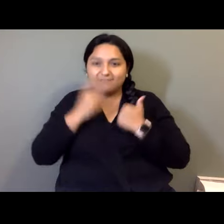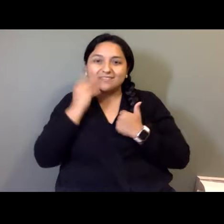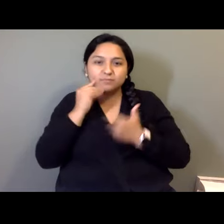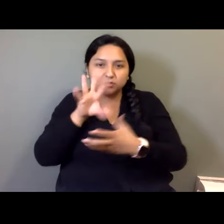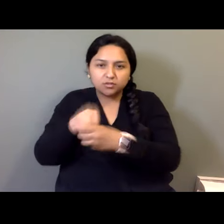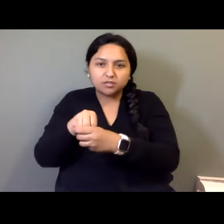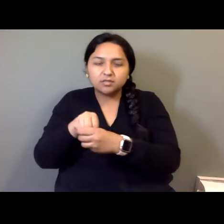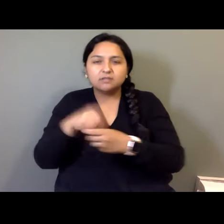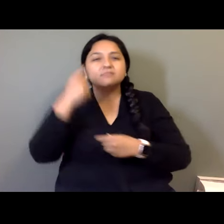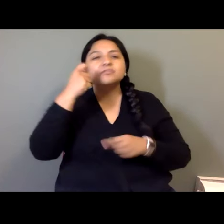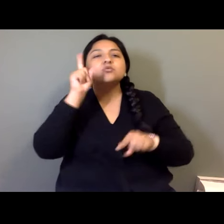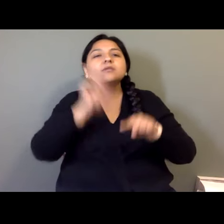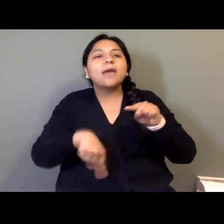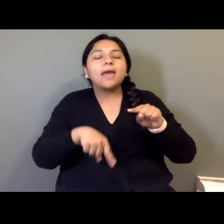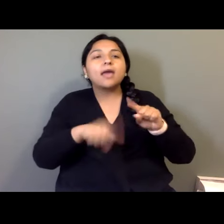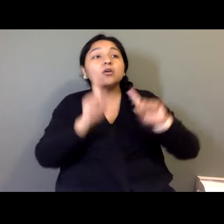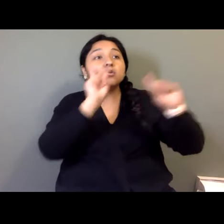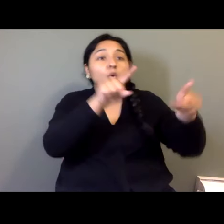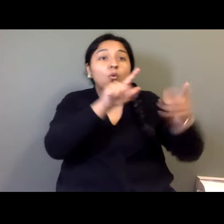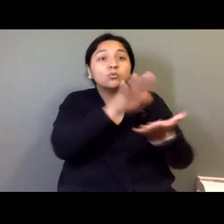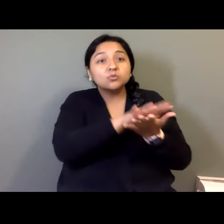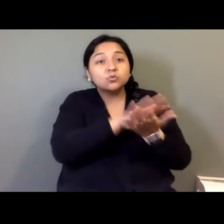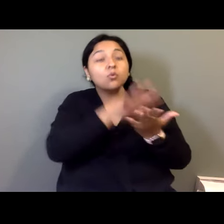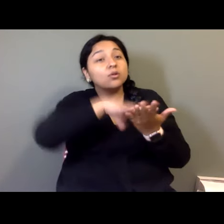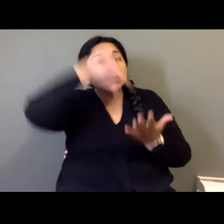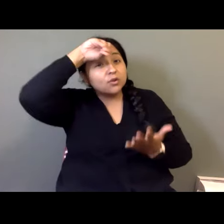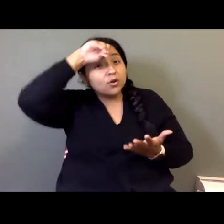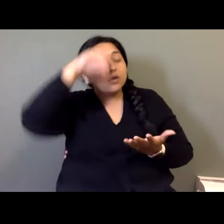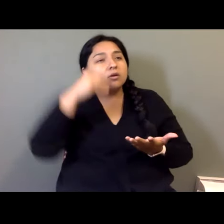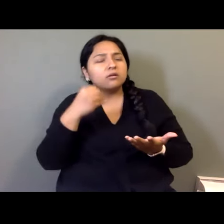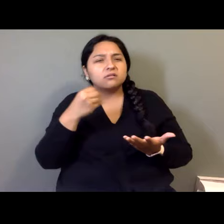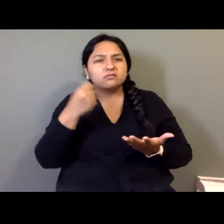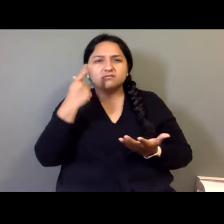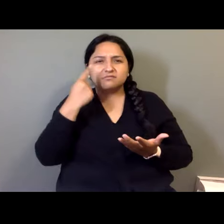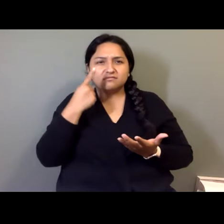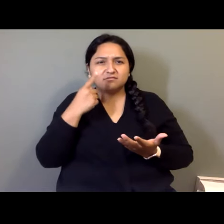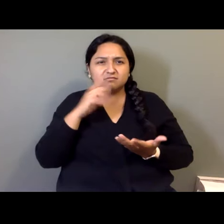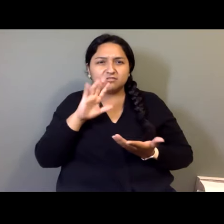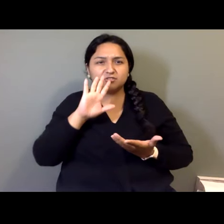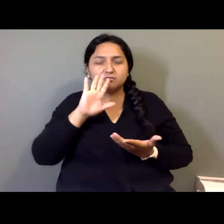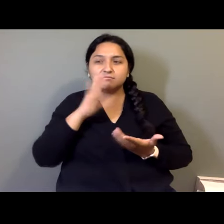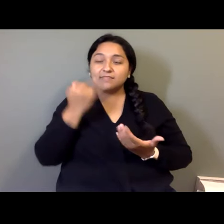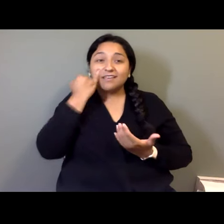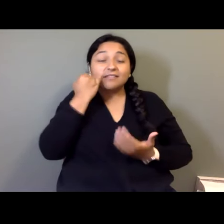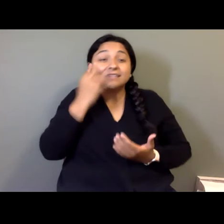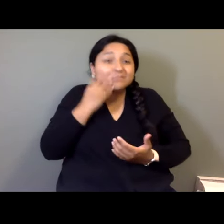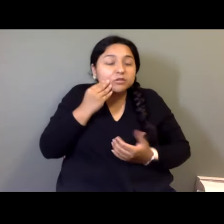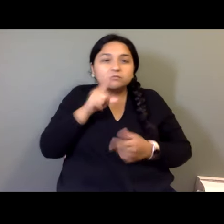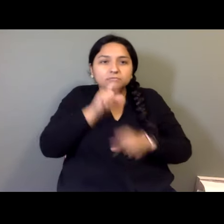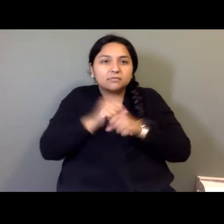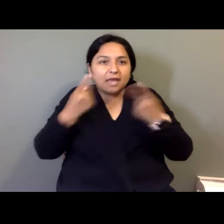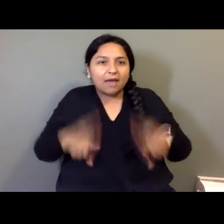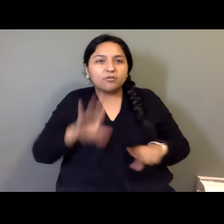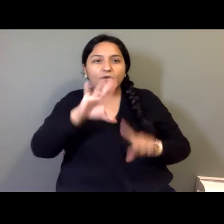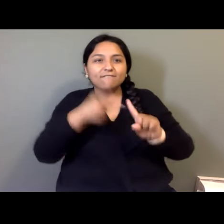It's like, you can't go to school for this. You can't go to school for, like, your friend getting shot and you hearing it, and then there's fireworks, and the fireworks feel like gunshots through your